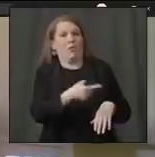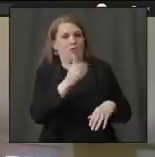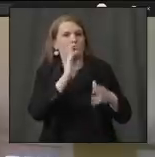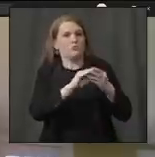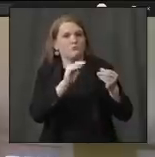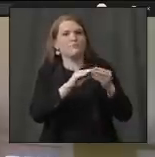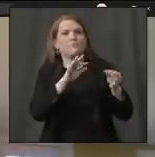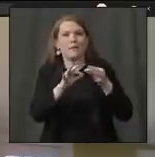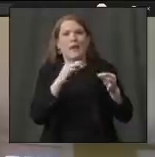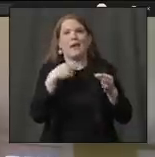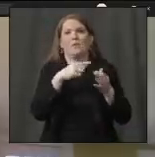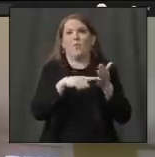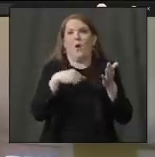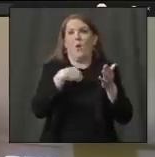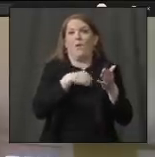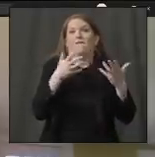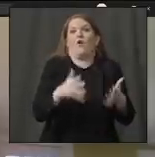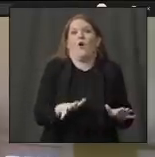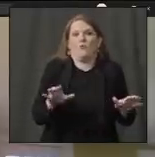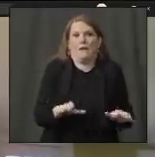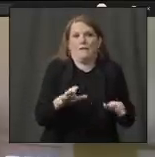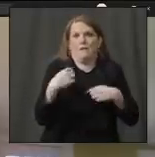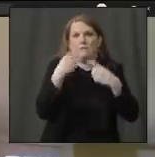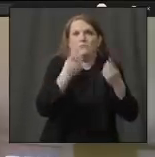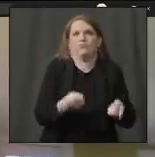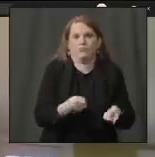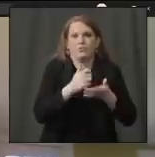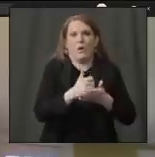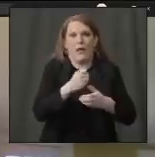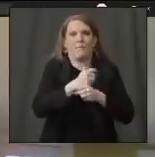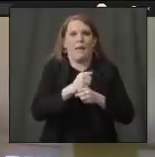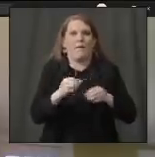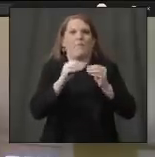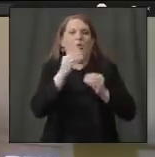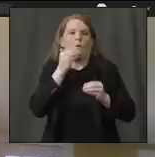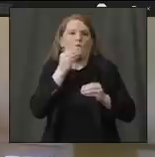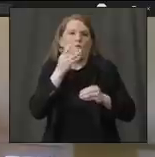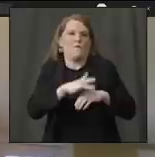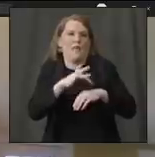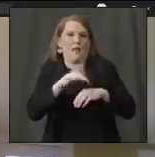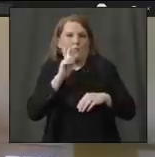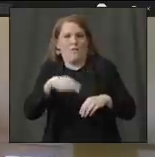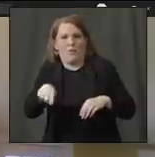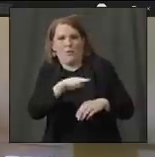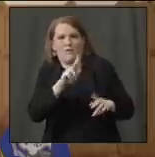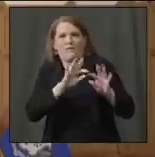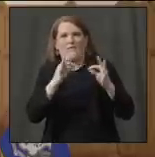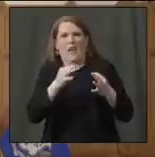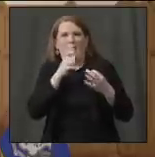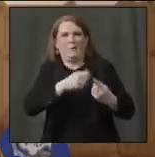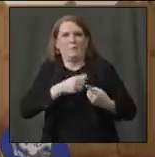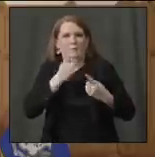make food more available for families in need in Connecticut.